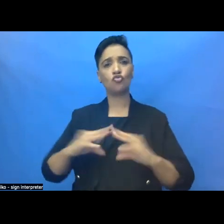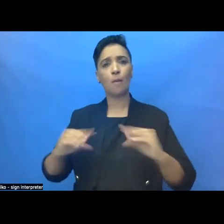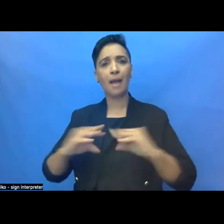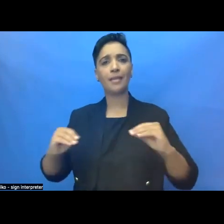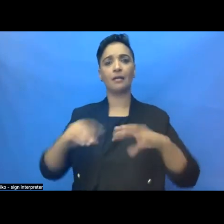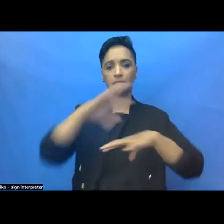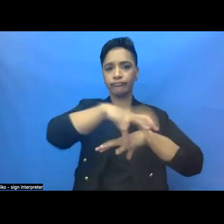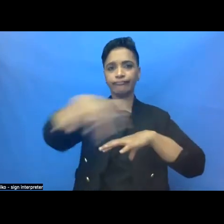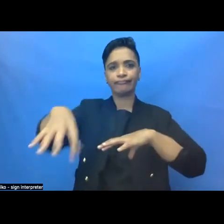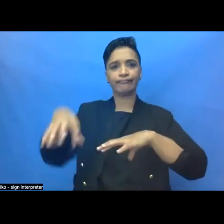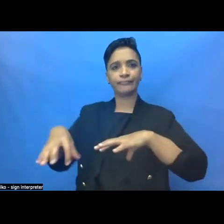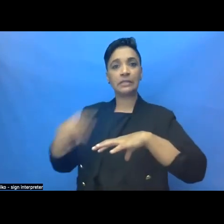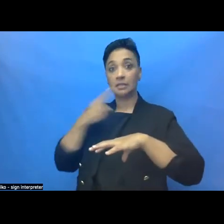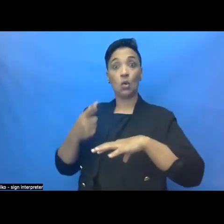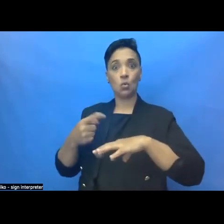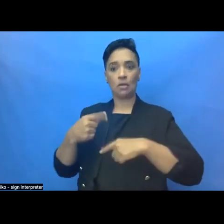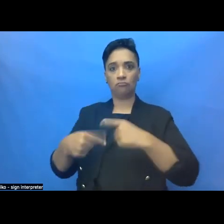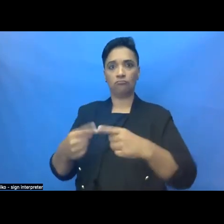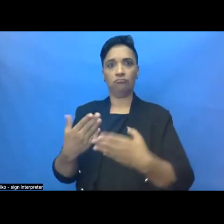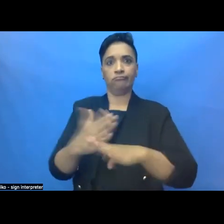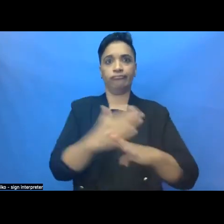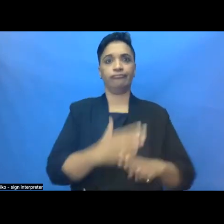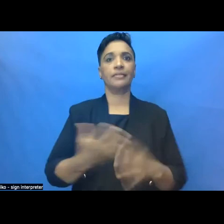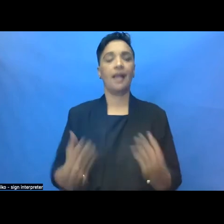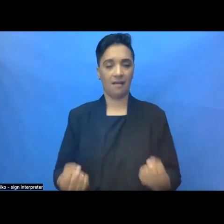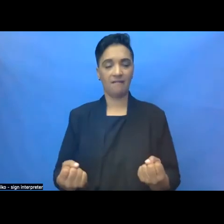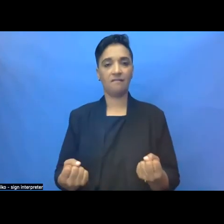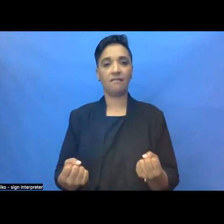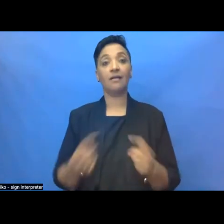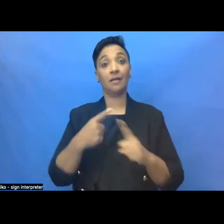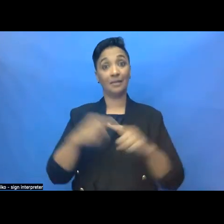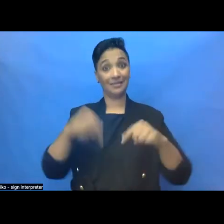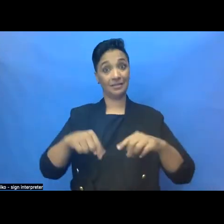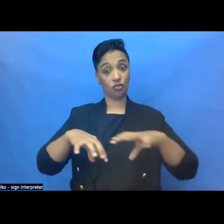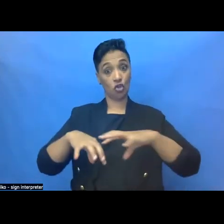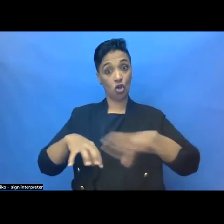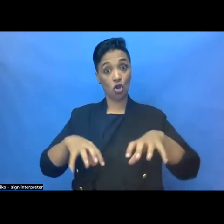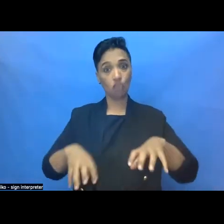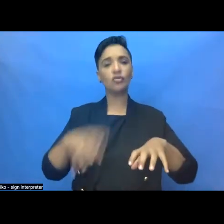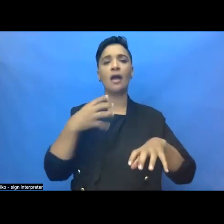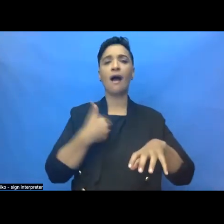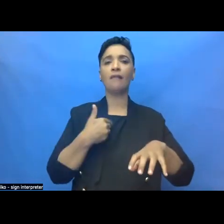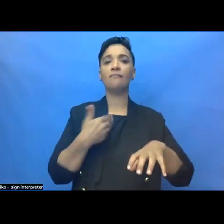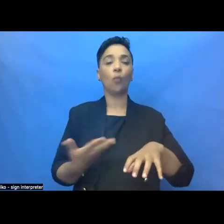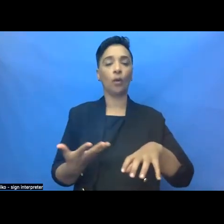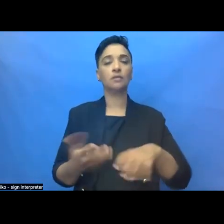from Ukraine become into this country, and this country has this